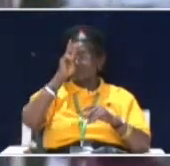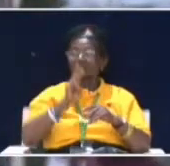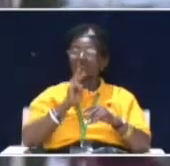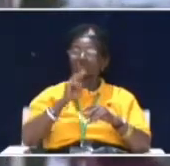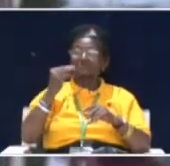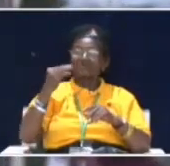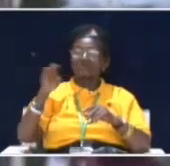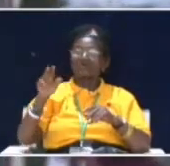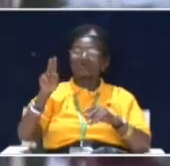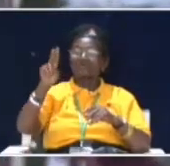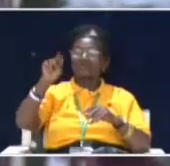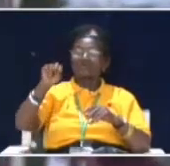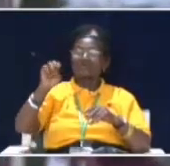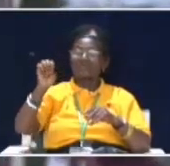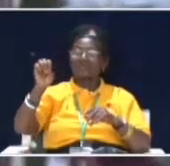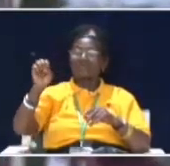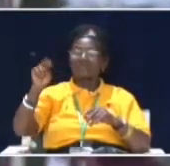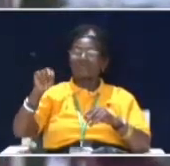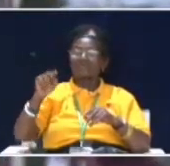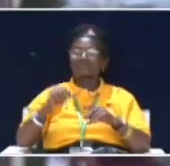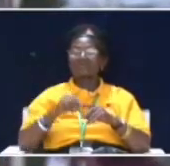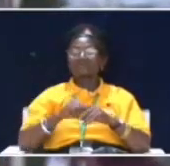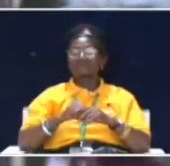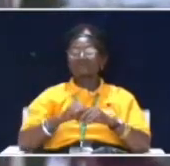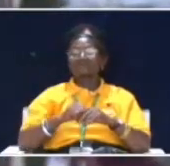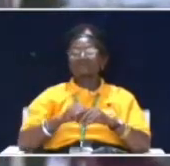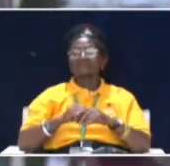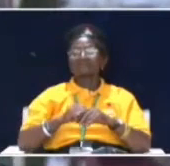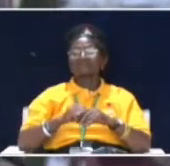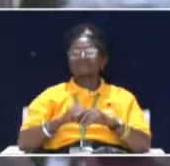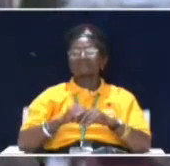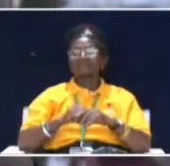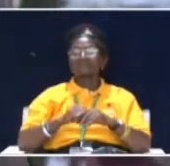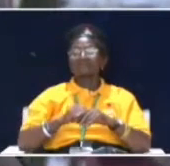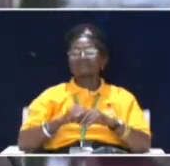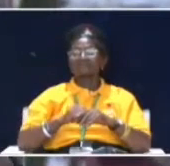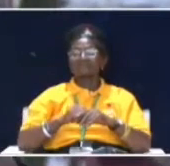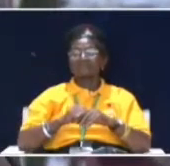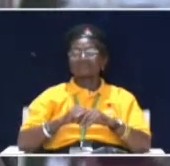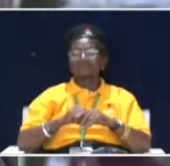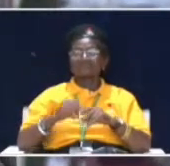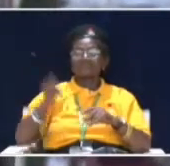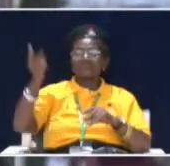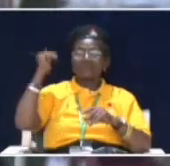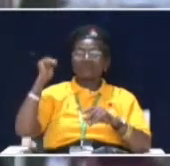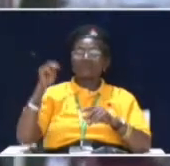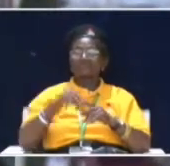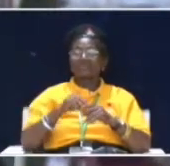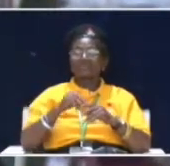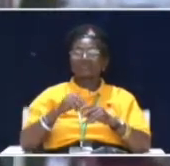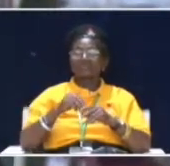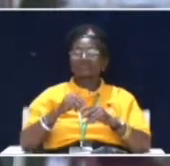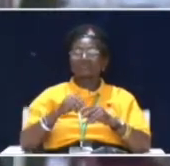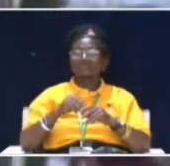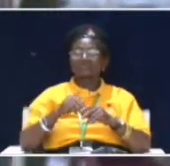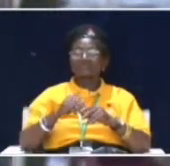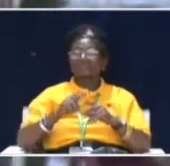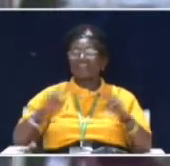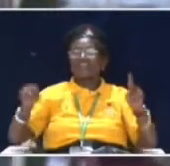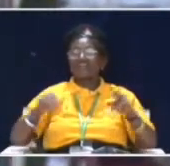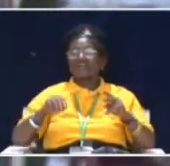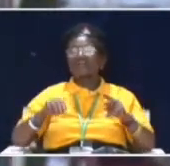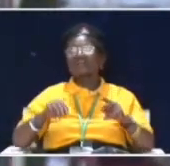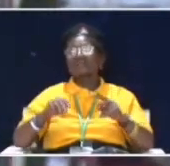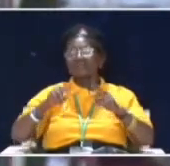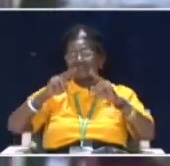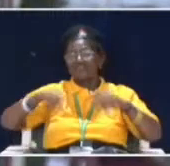of Nain. Opo Naini. Was in the very valley of sorrow.